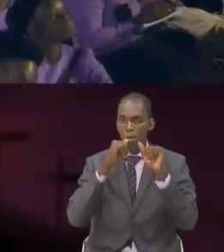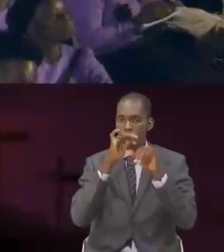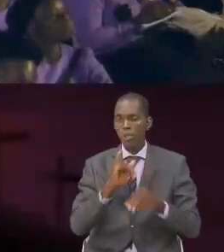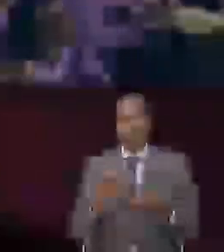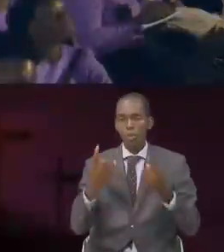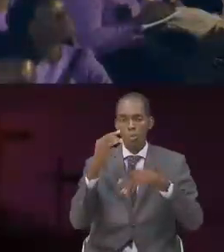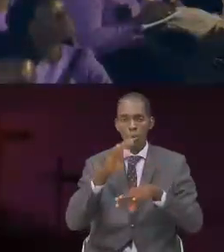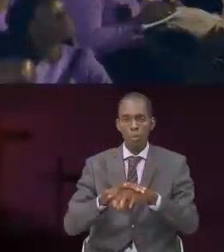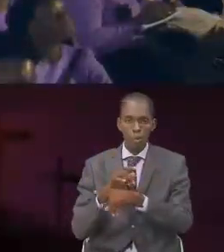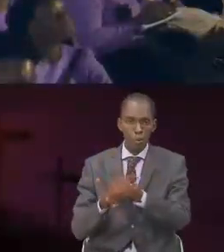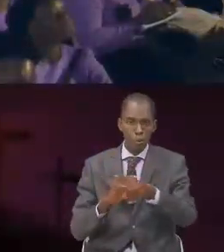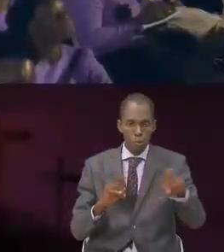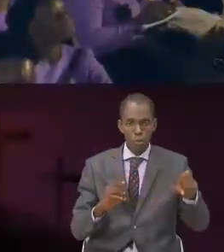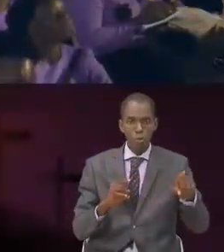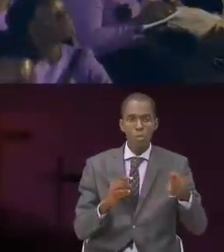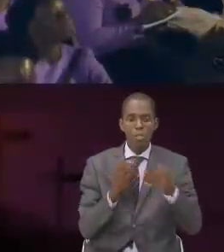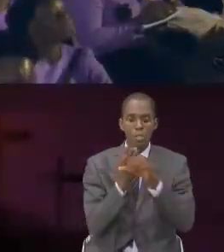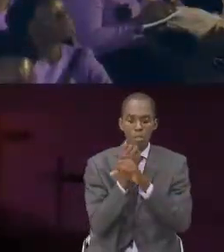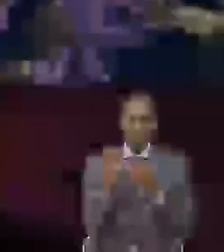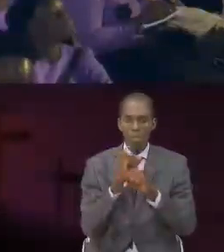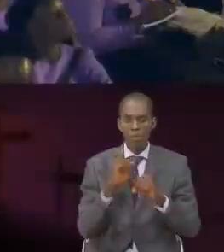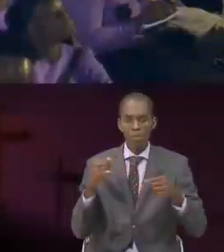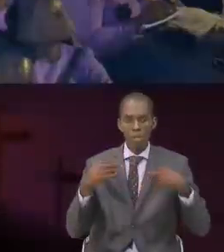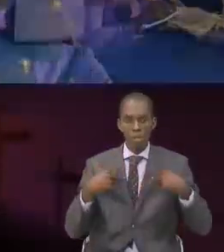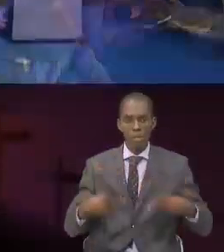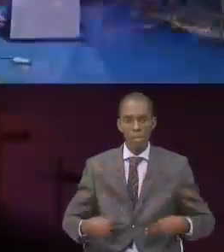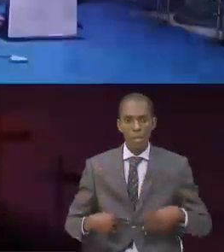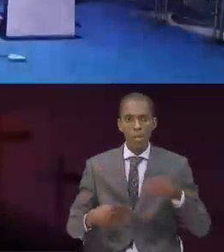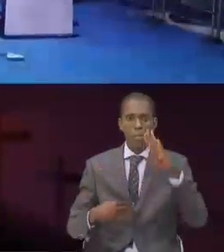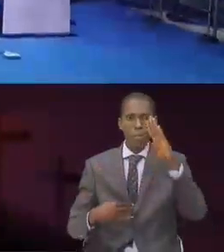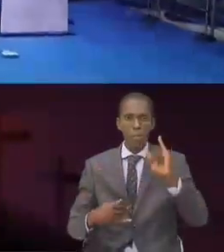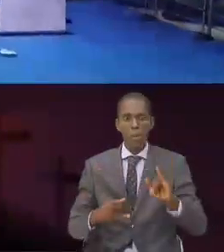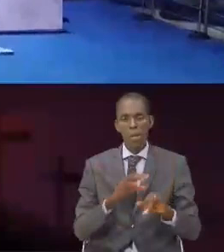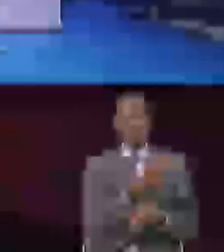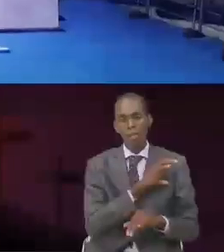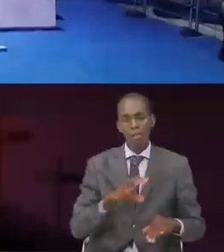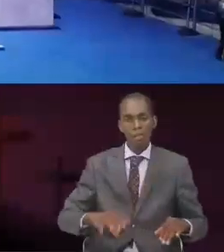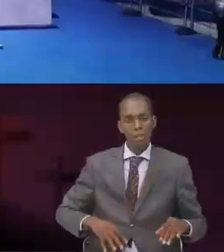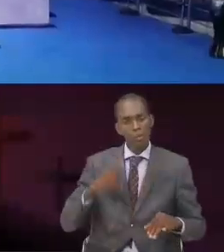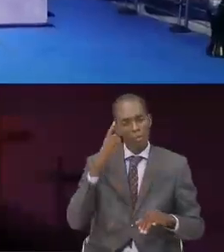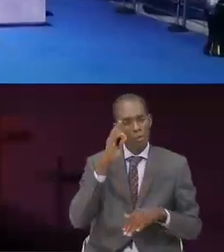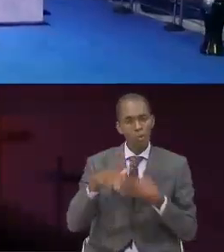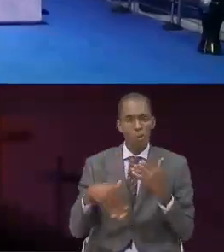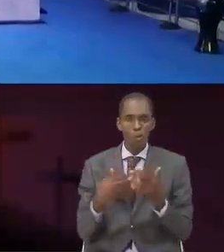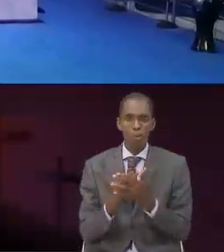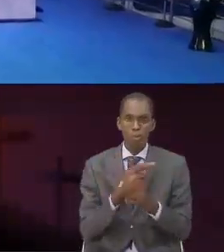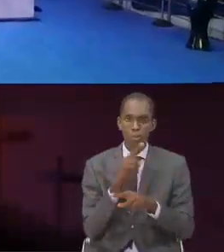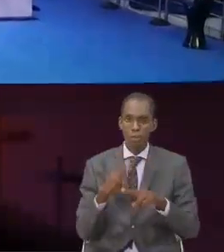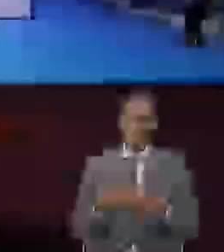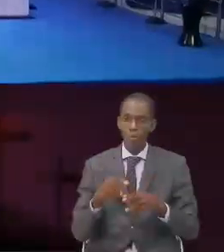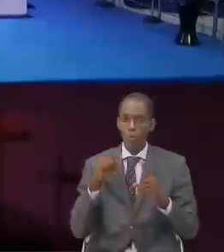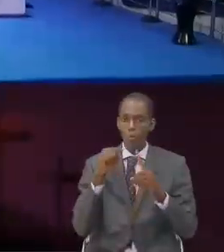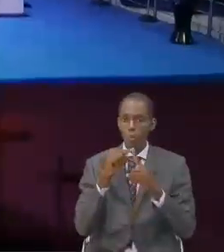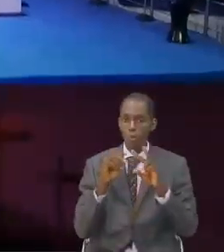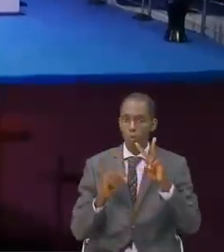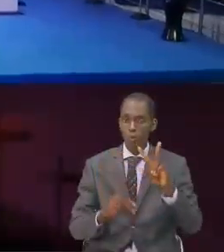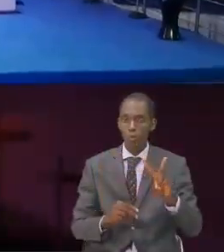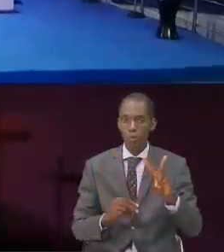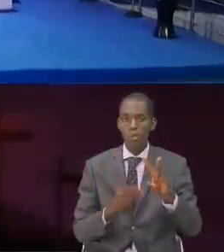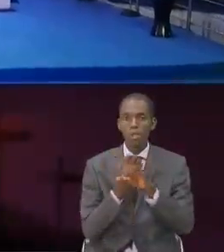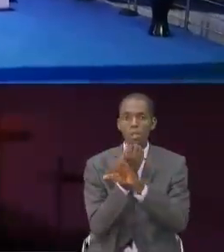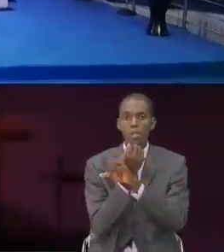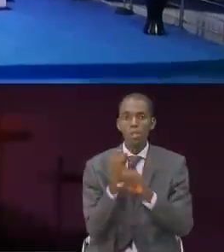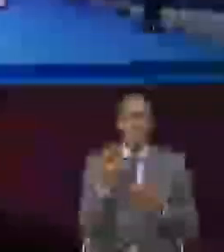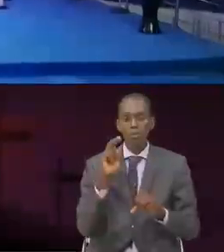every nation, and the blessing comes upon you and the blessings available. Saving health by Christ for